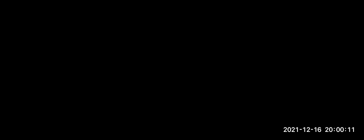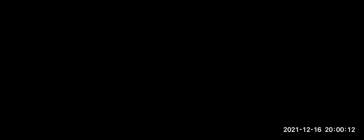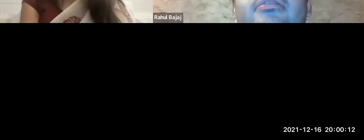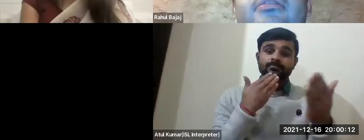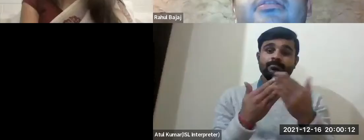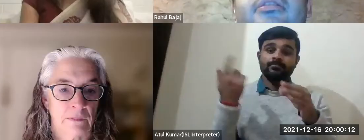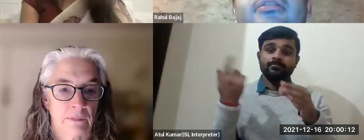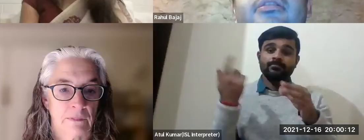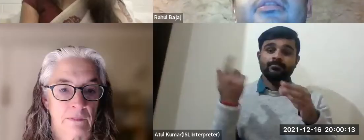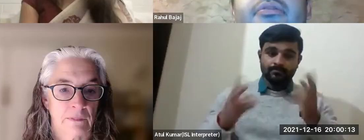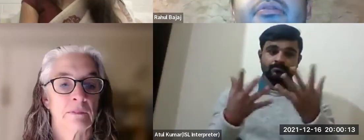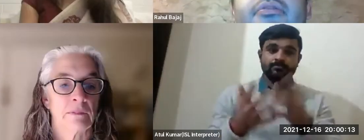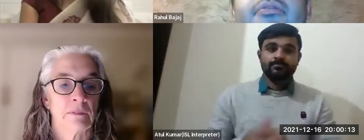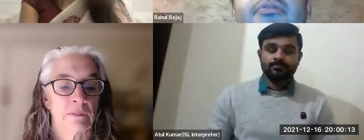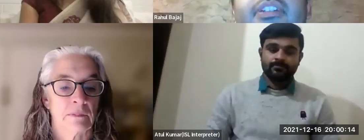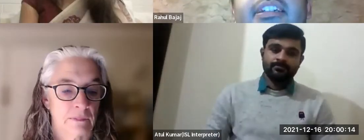recording.